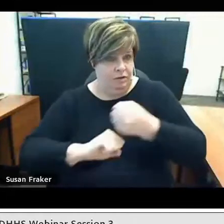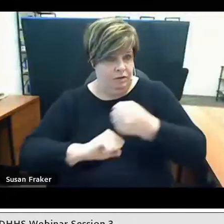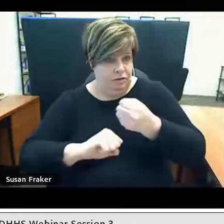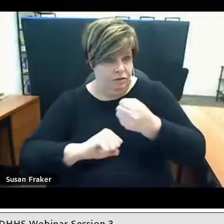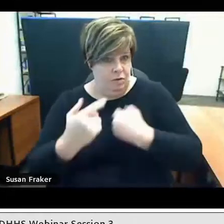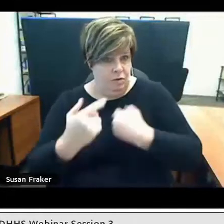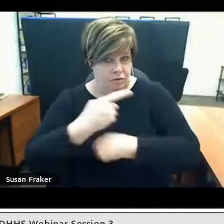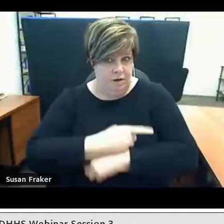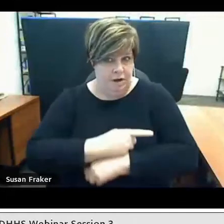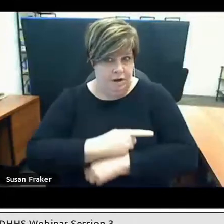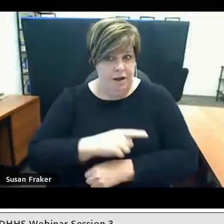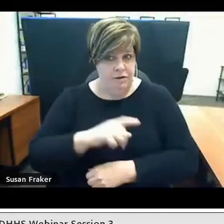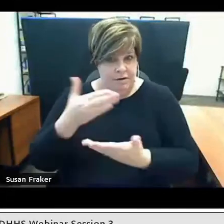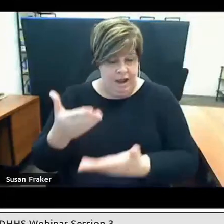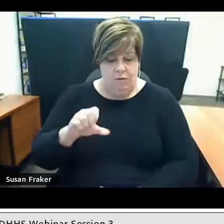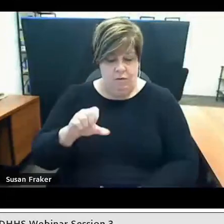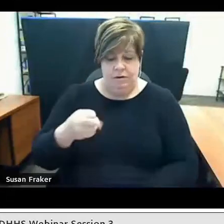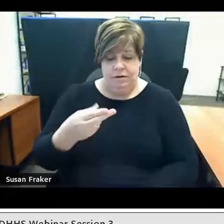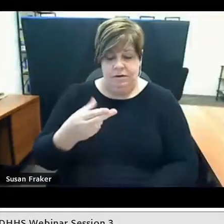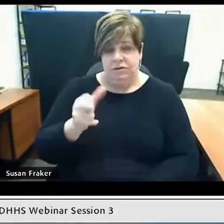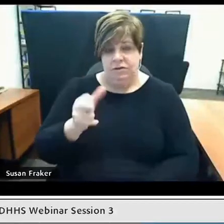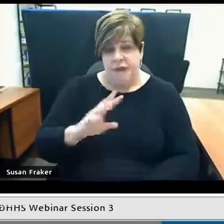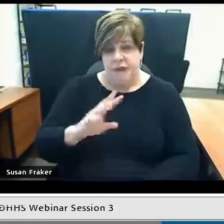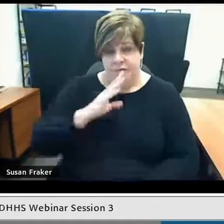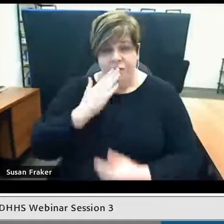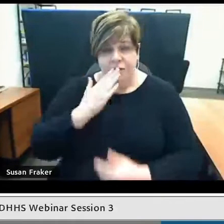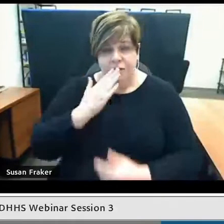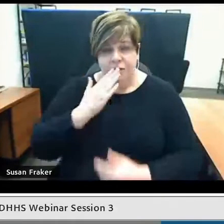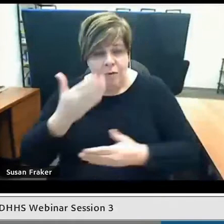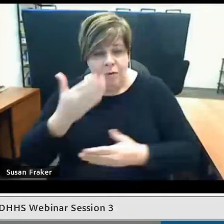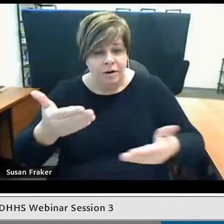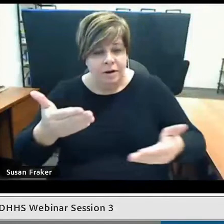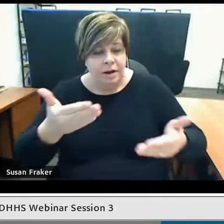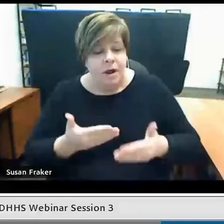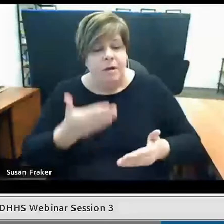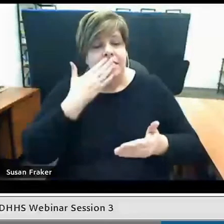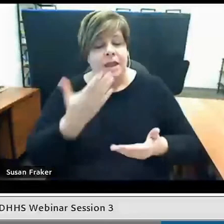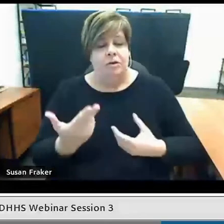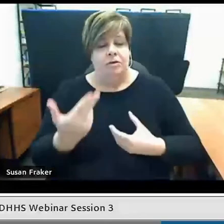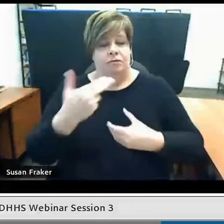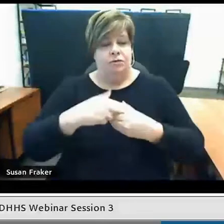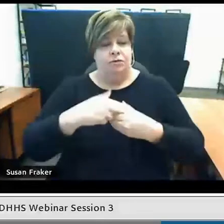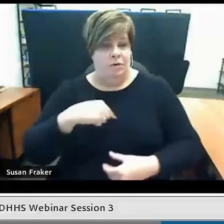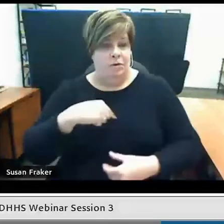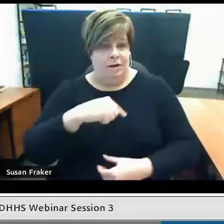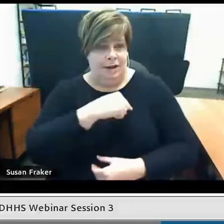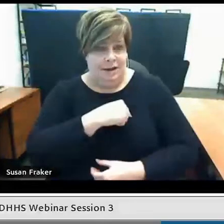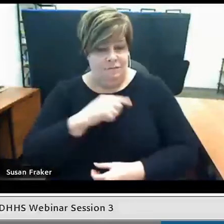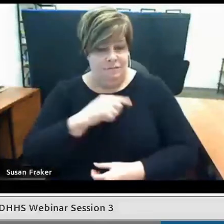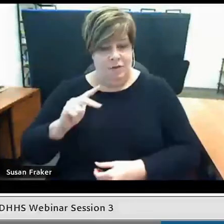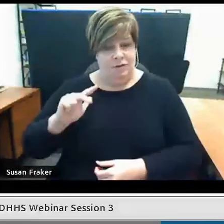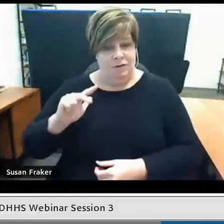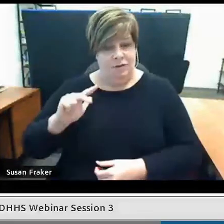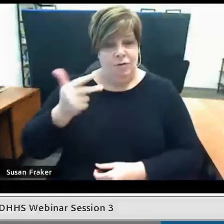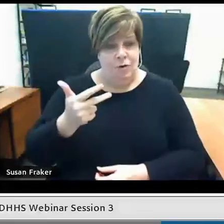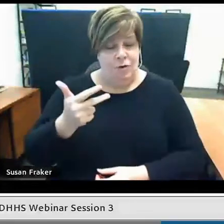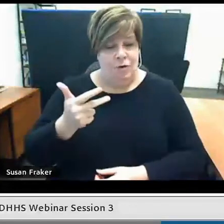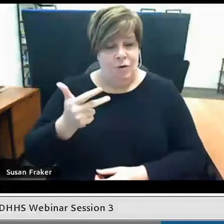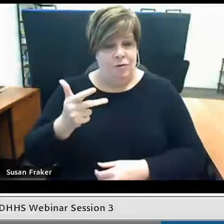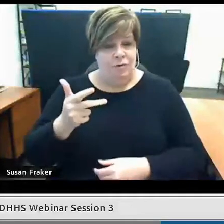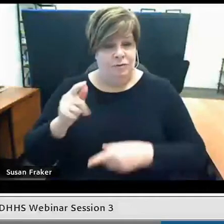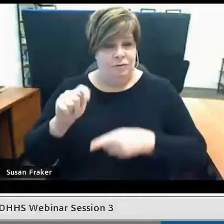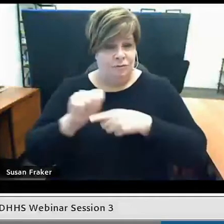Sharon? Thanks, Michelle. Good morning, everybody, and thanks for joining us on this third webinar